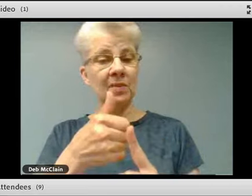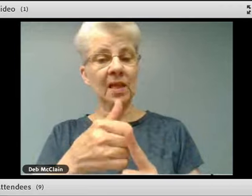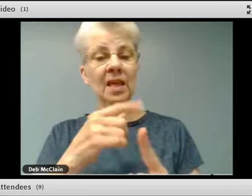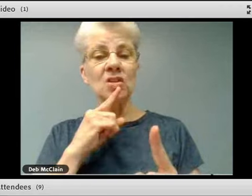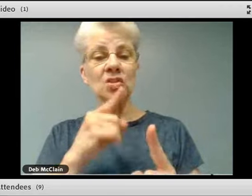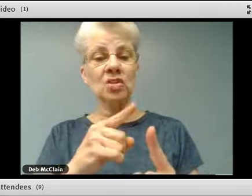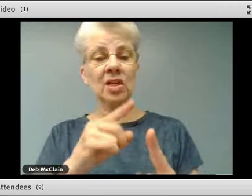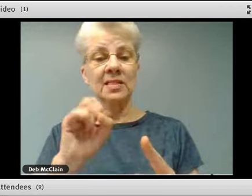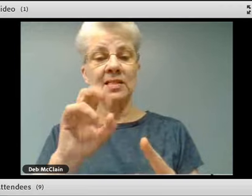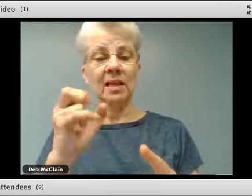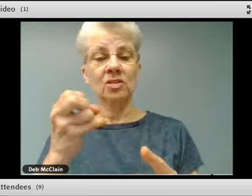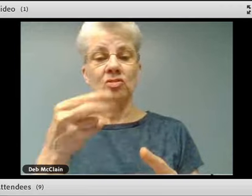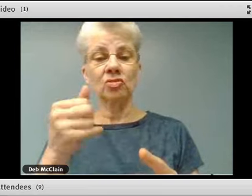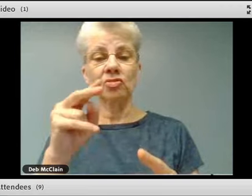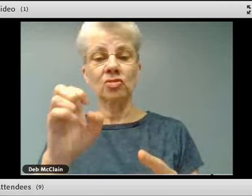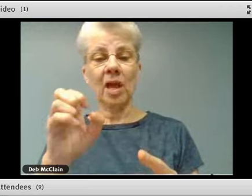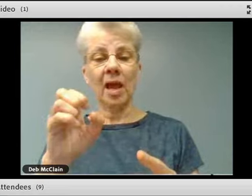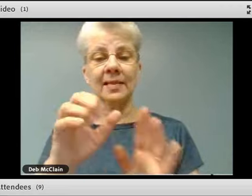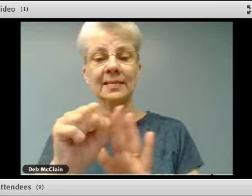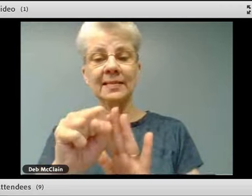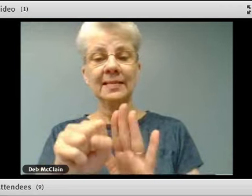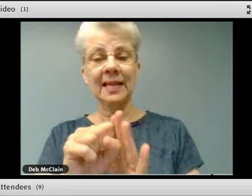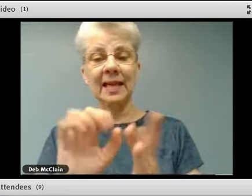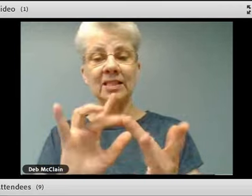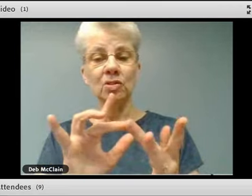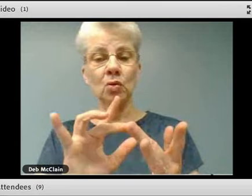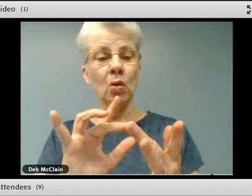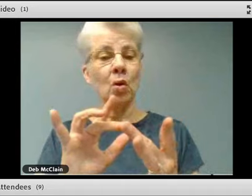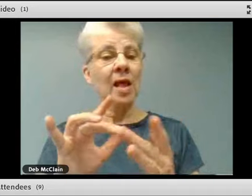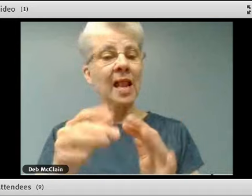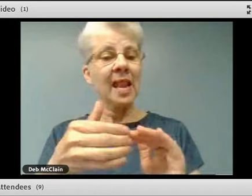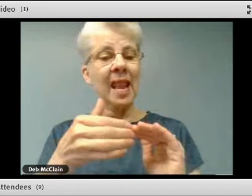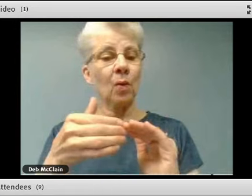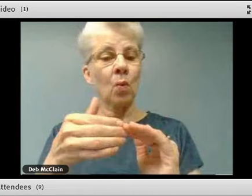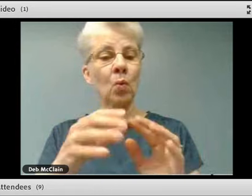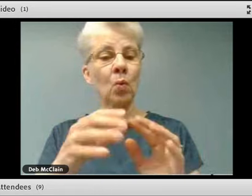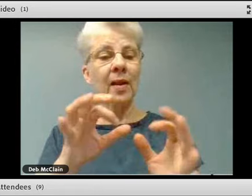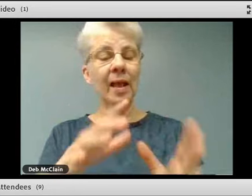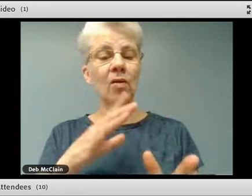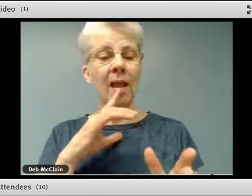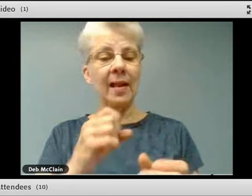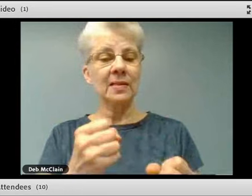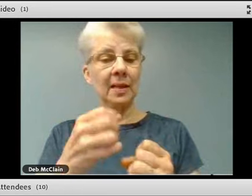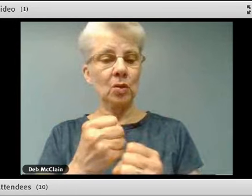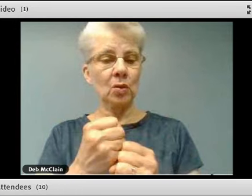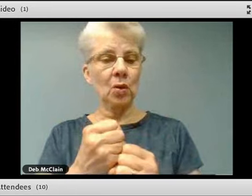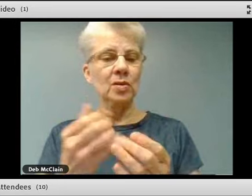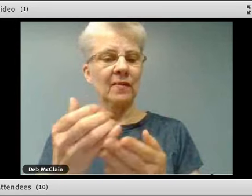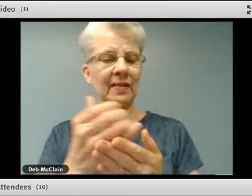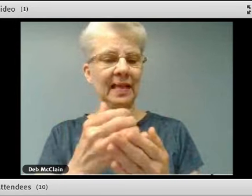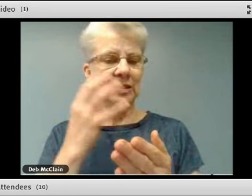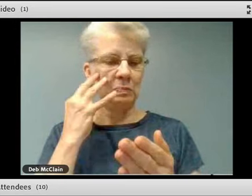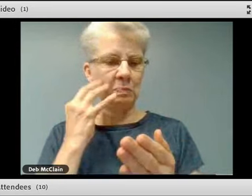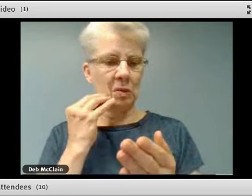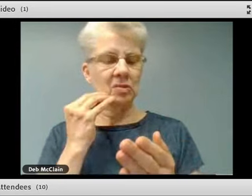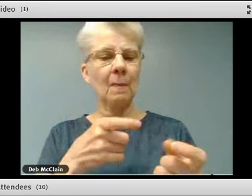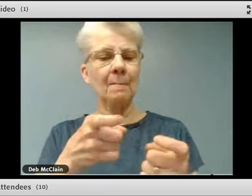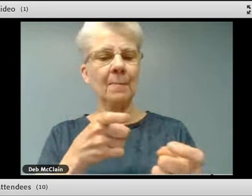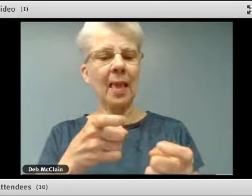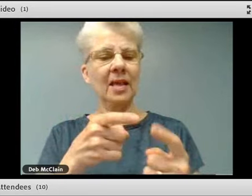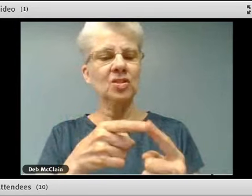Zayas-Ruiz is the Sunshine State Digital Network Coordinator and has multiple years of digital collections experience.